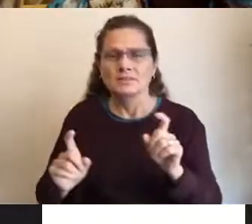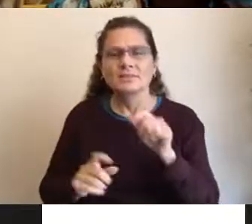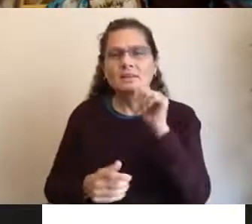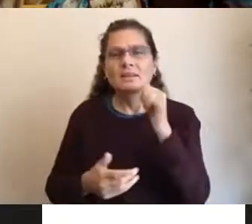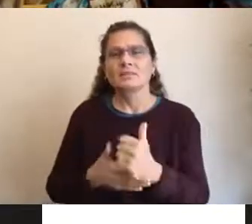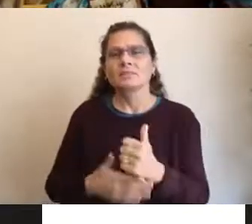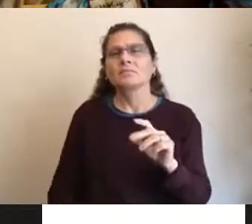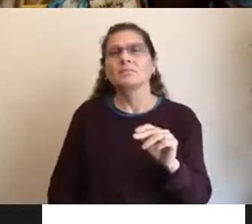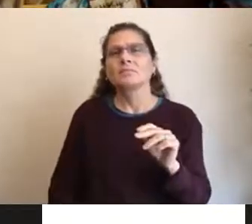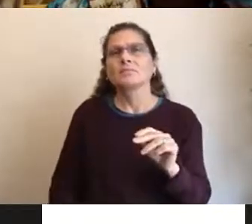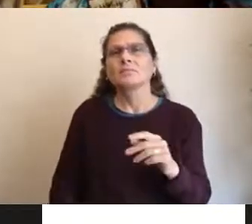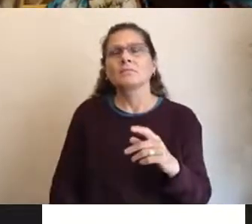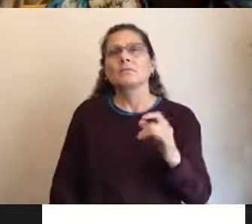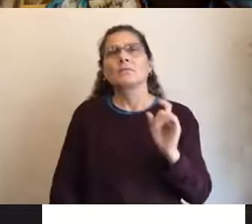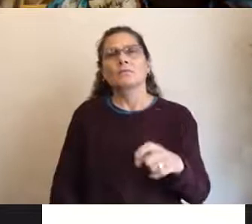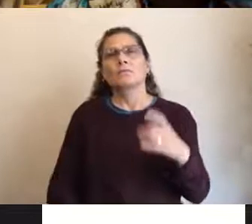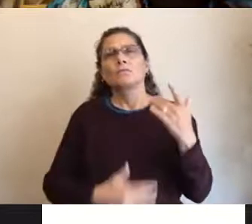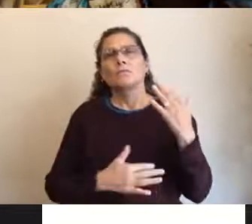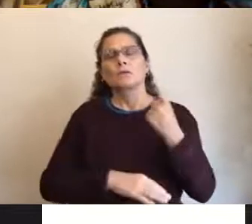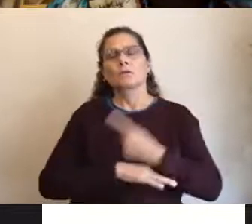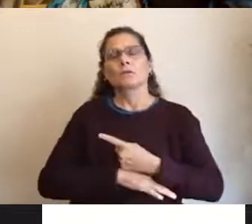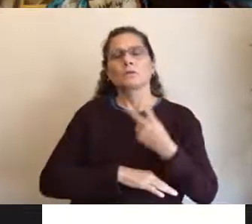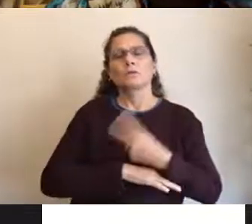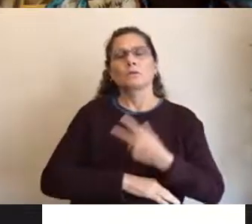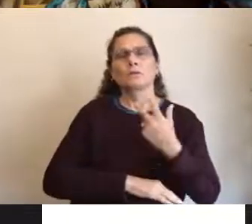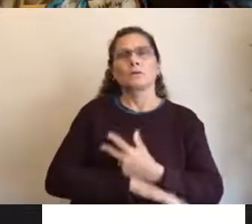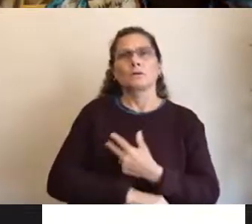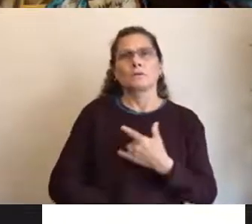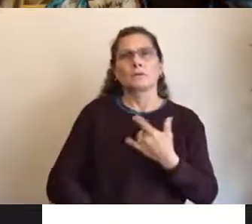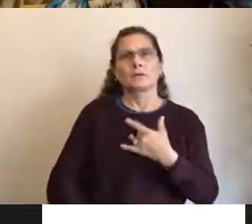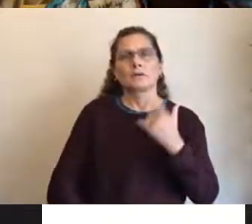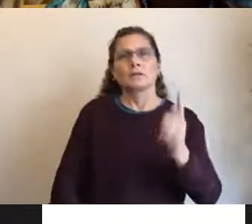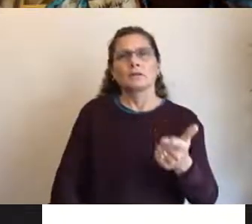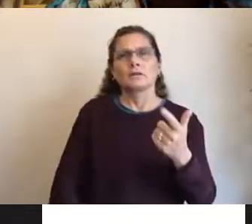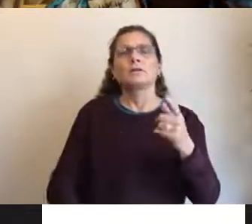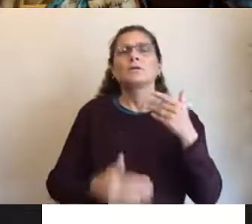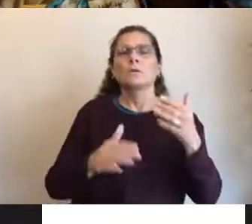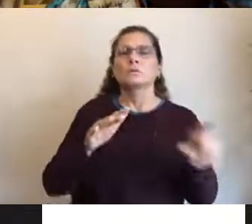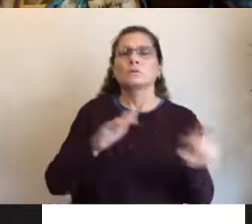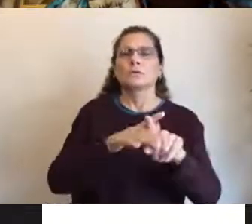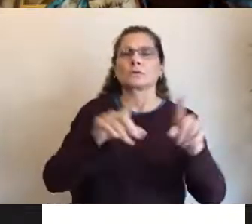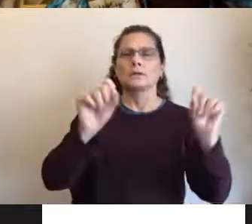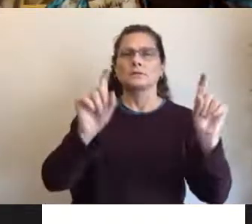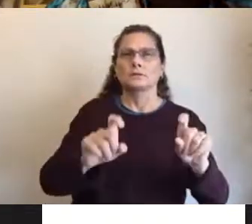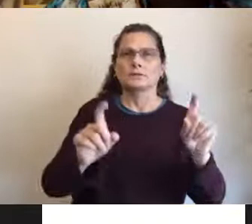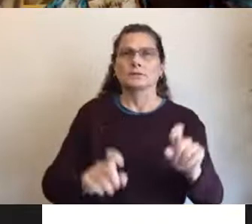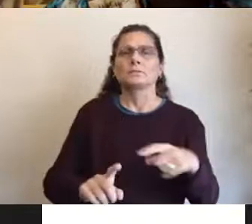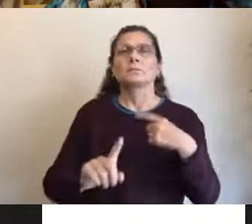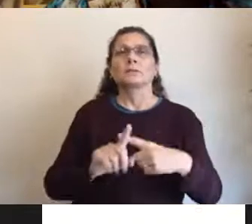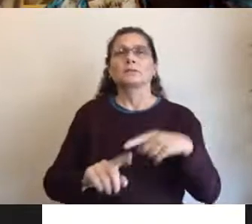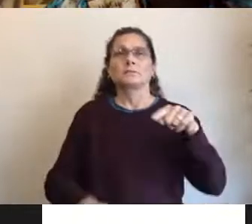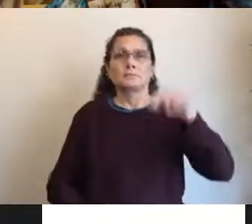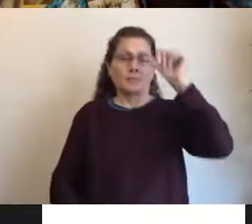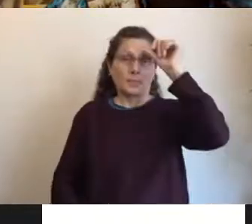want you to ideally get tested, knowing that for that full 14-day period, there's